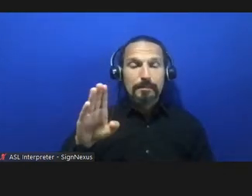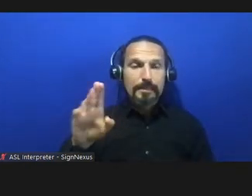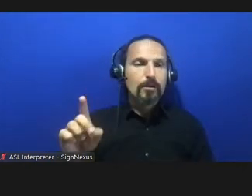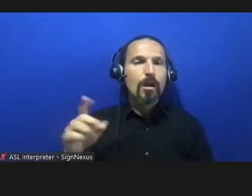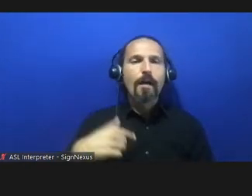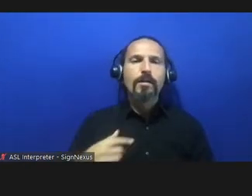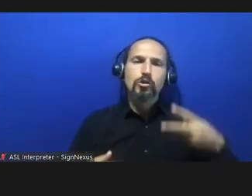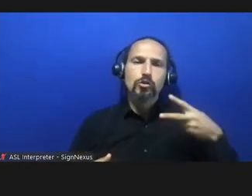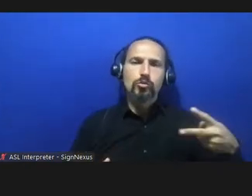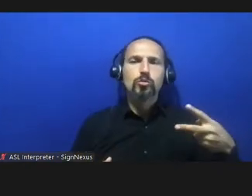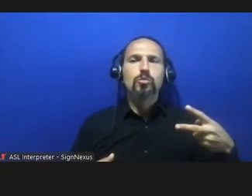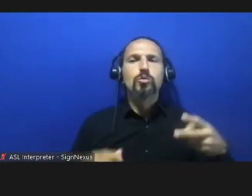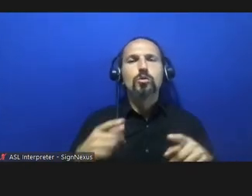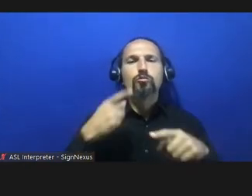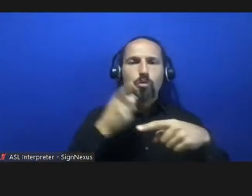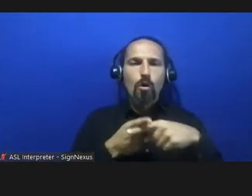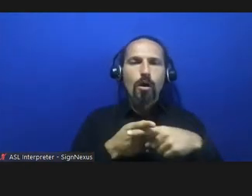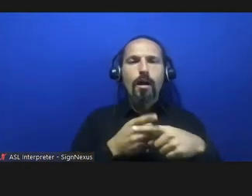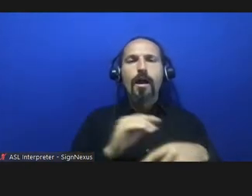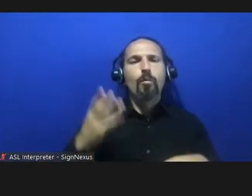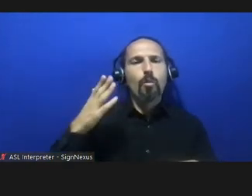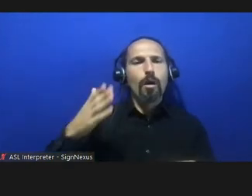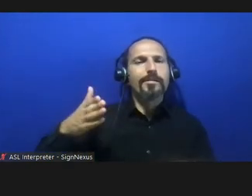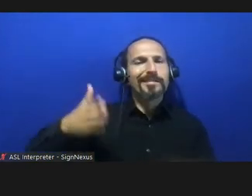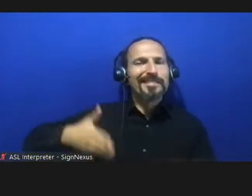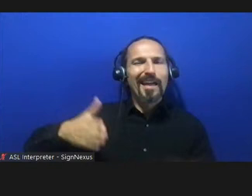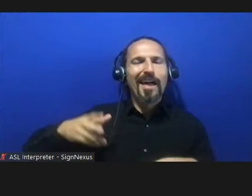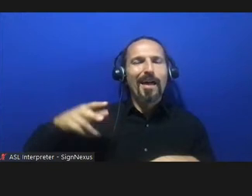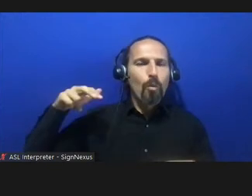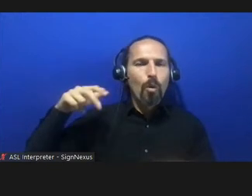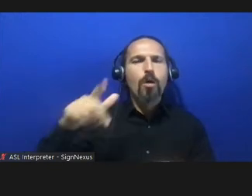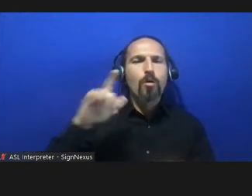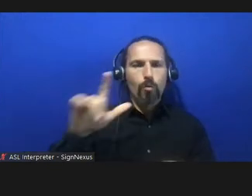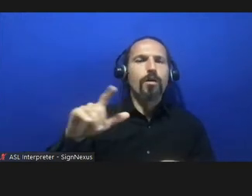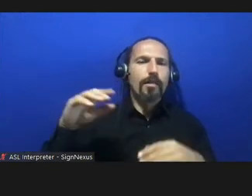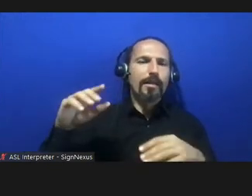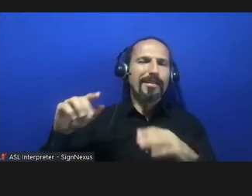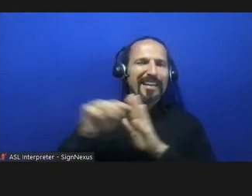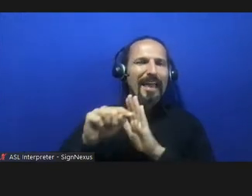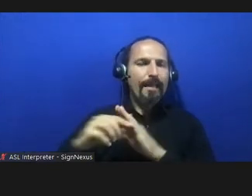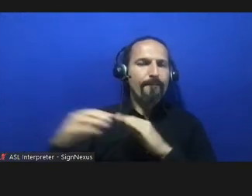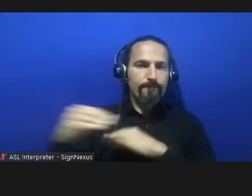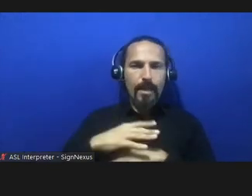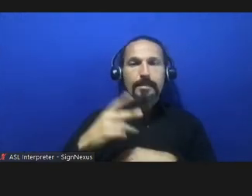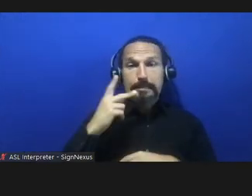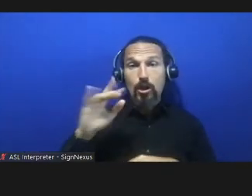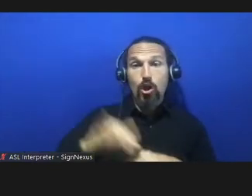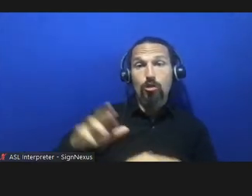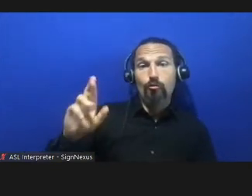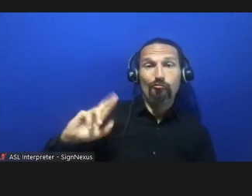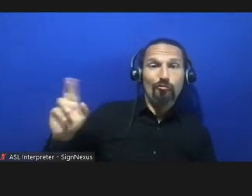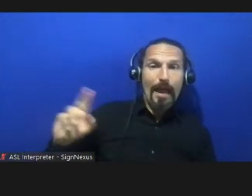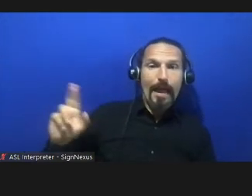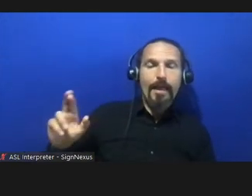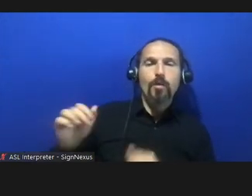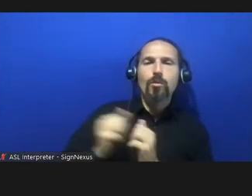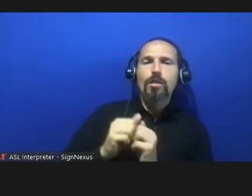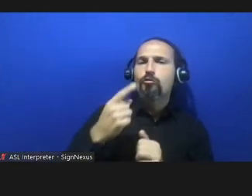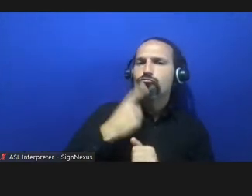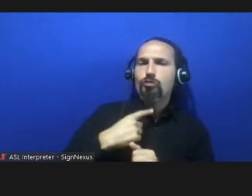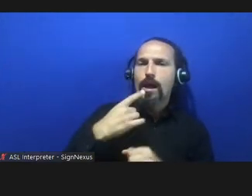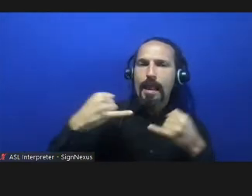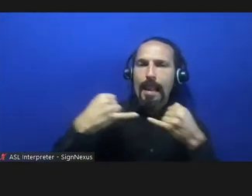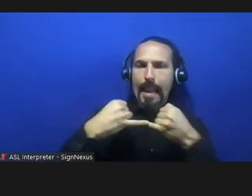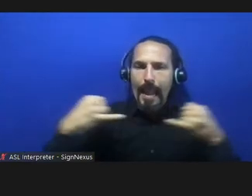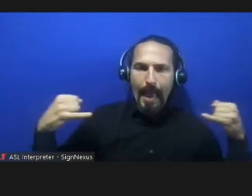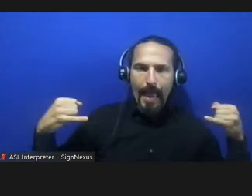are two crosswalks and one sidewalk that would be adversely affected you can see here on the right with the red lines